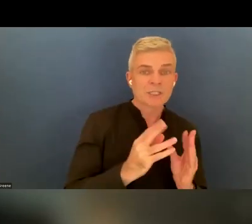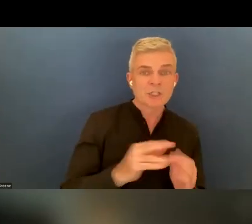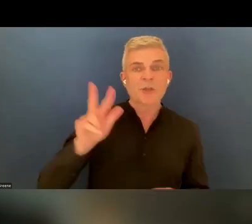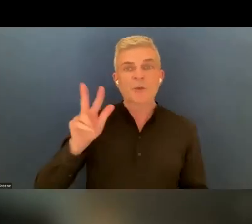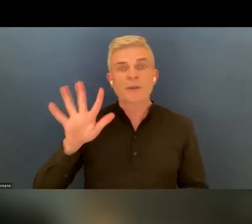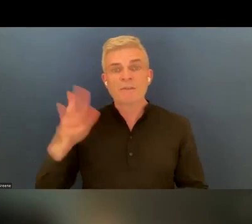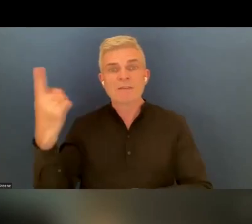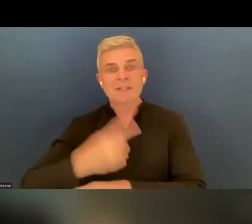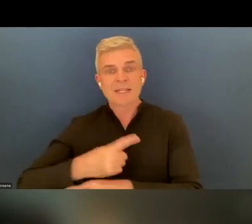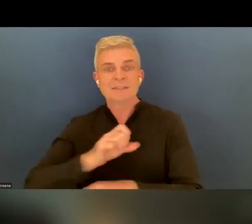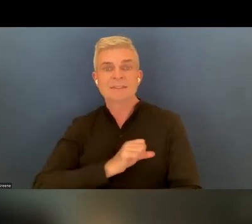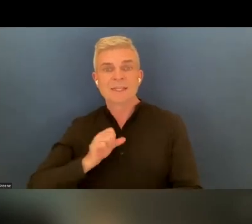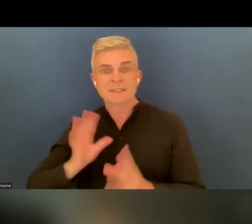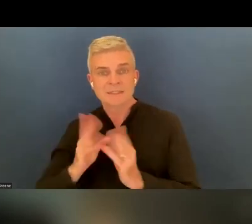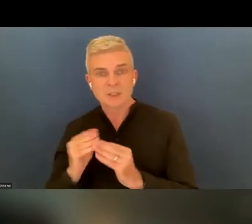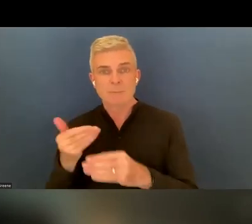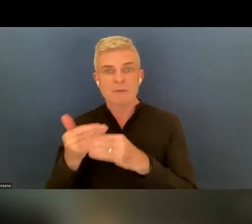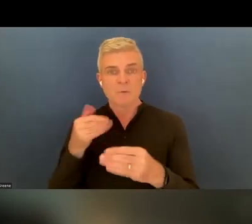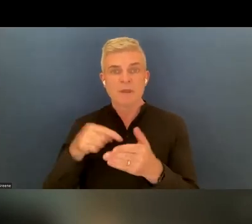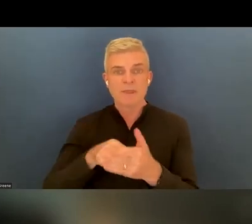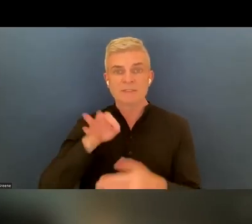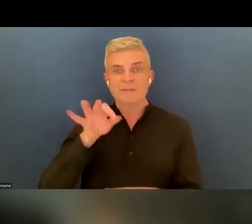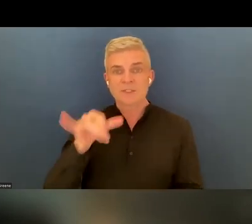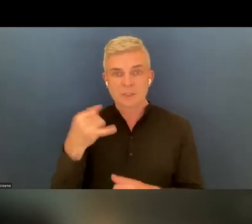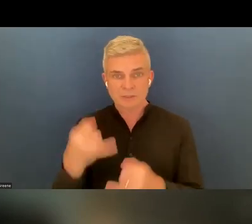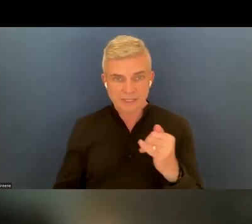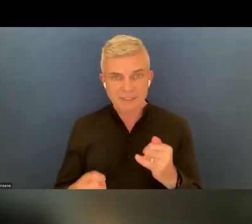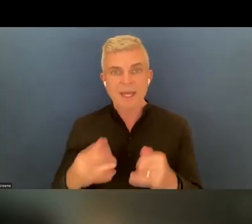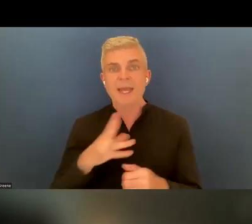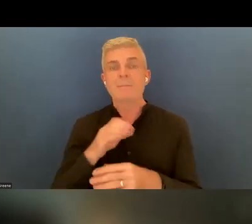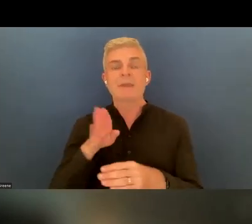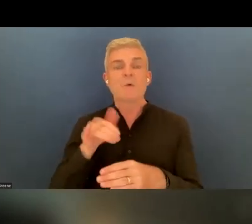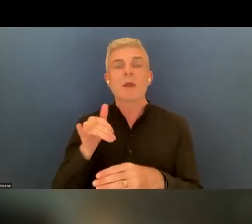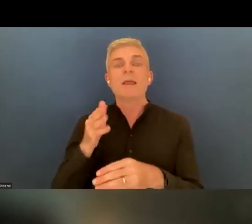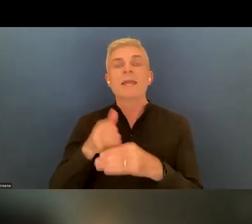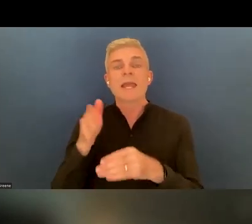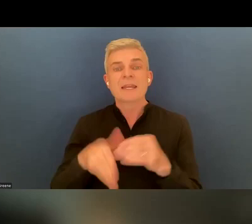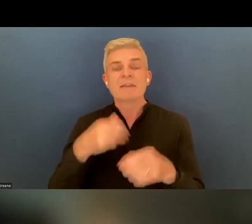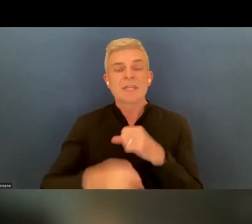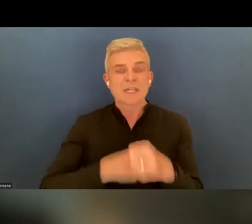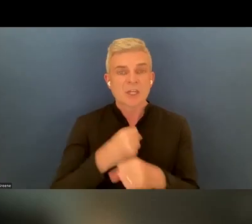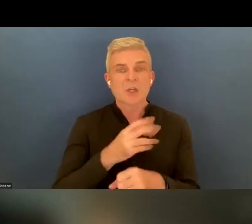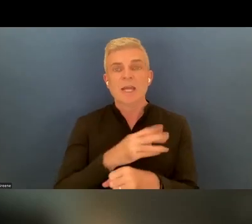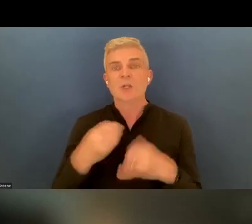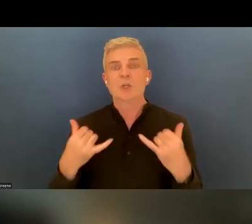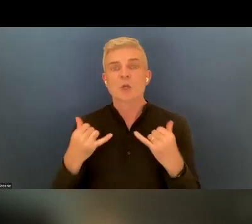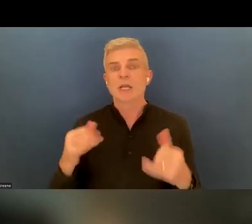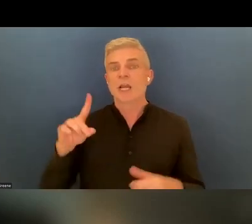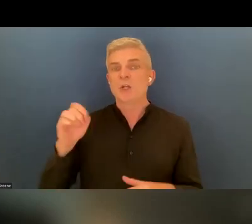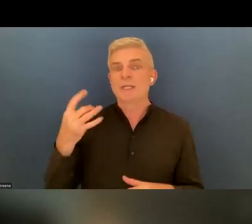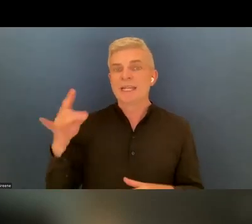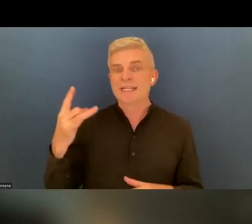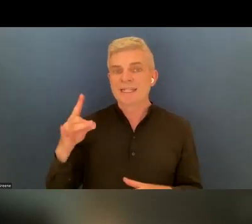the end of this current fiscal year. Before the end of the year altogether and the end of this current 118th Congress, we've got